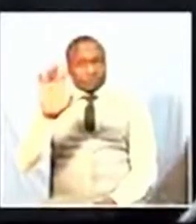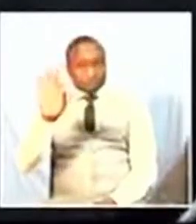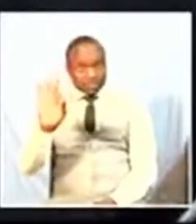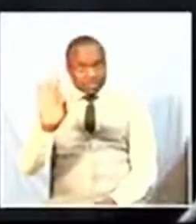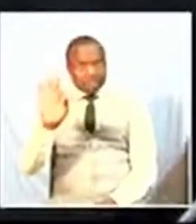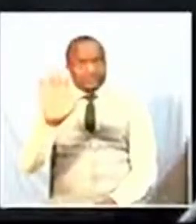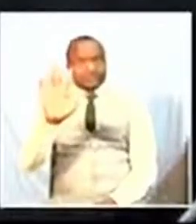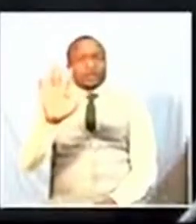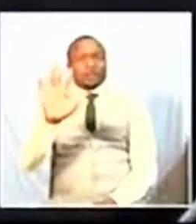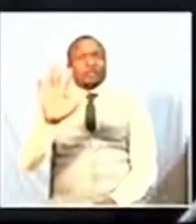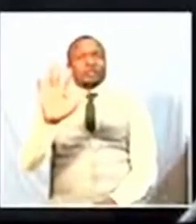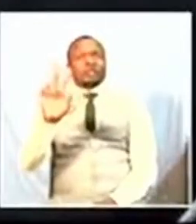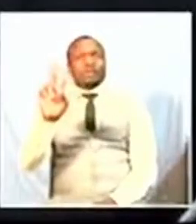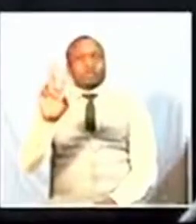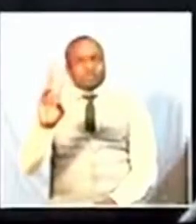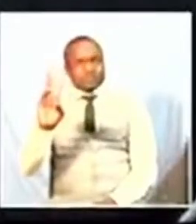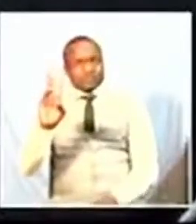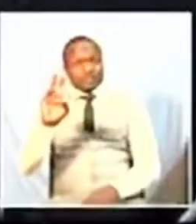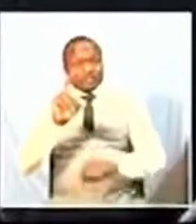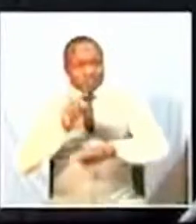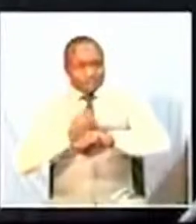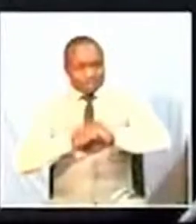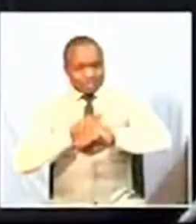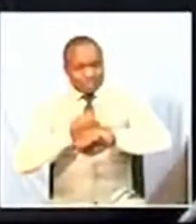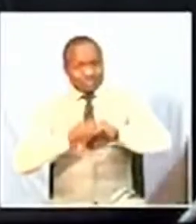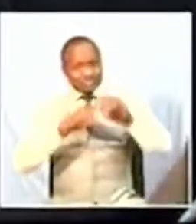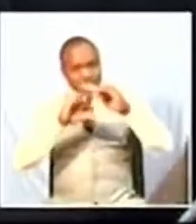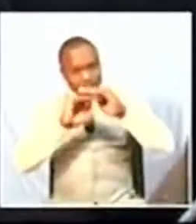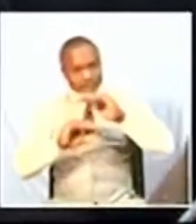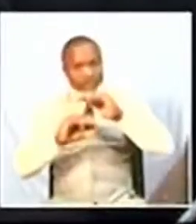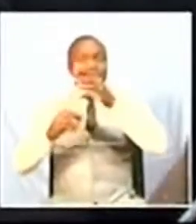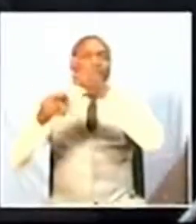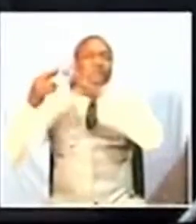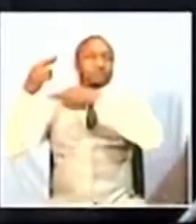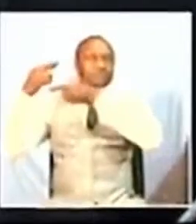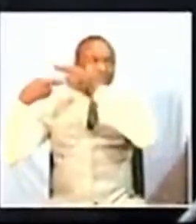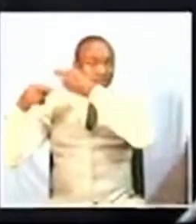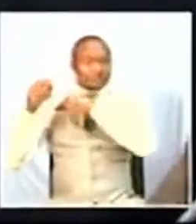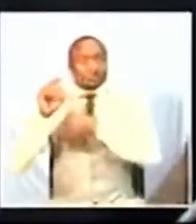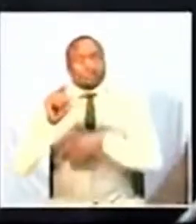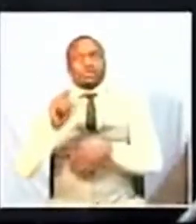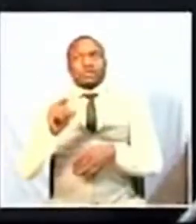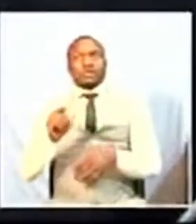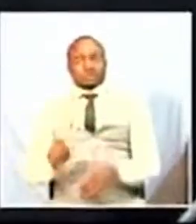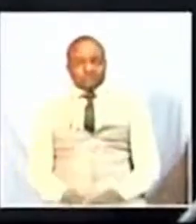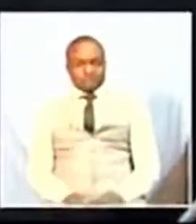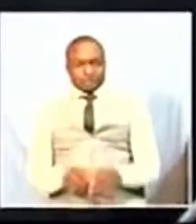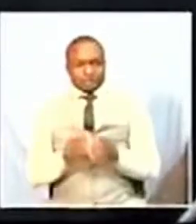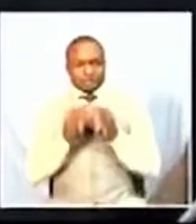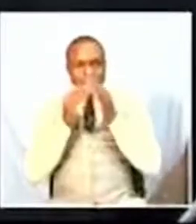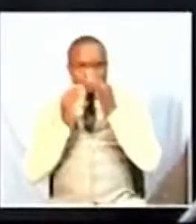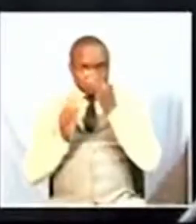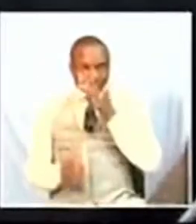14,279,546. And during the period under review, you only spent